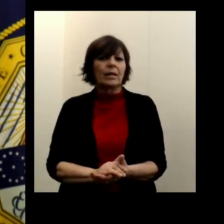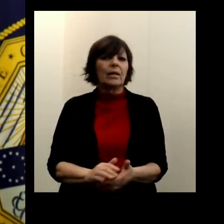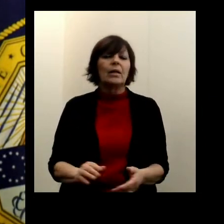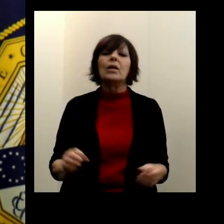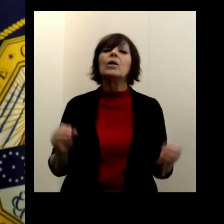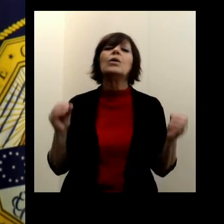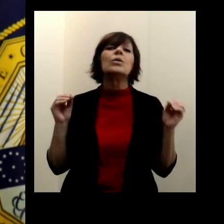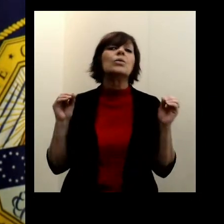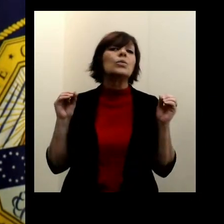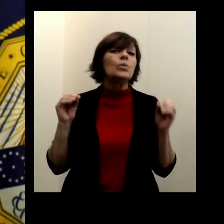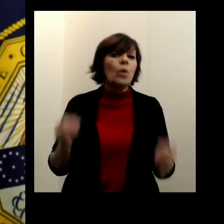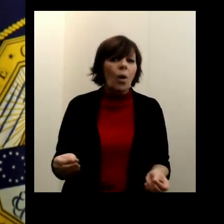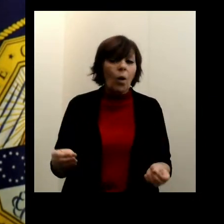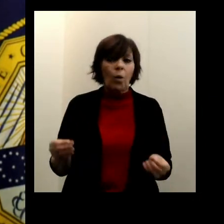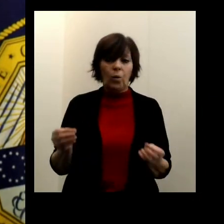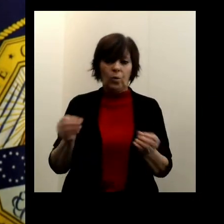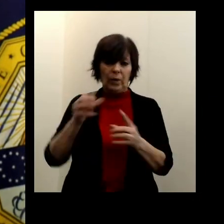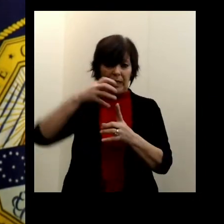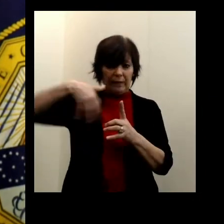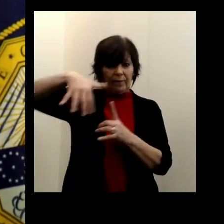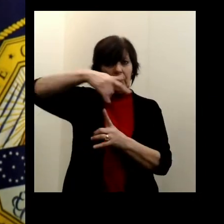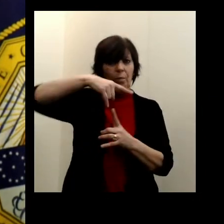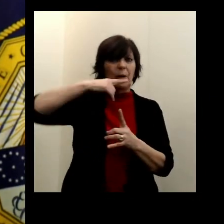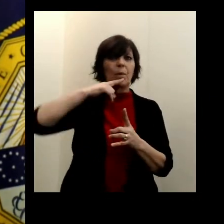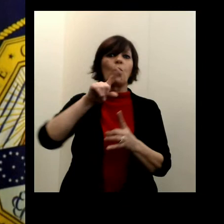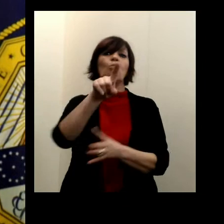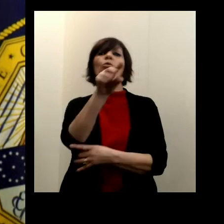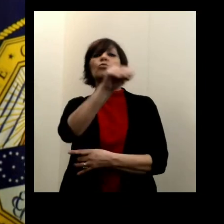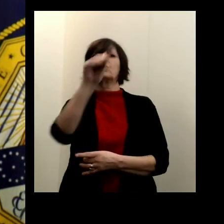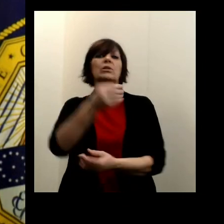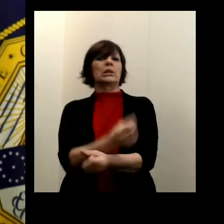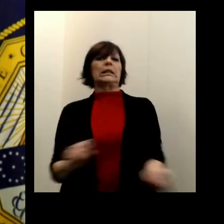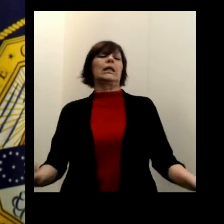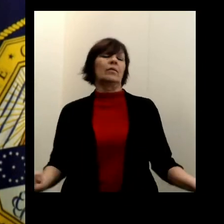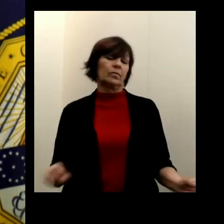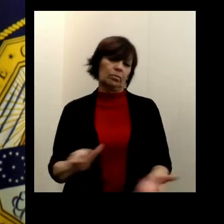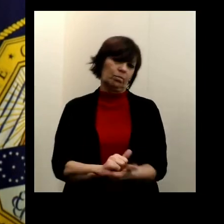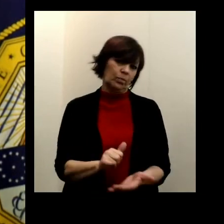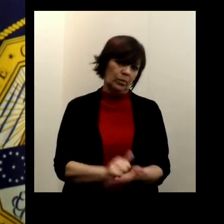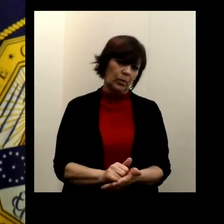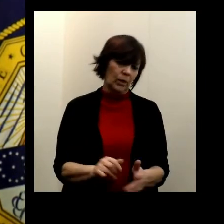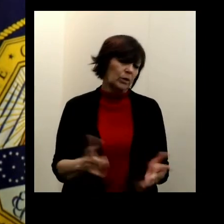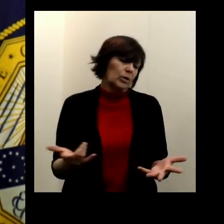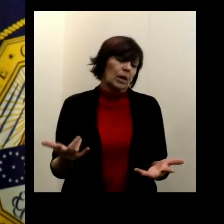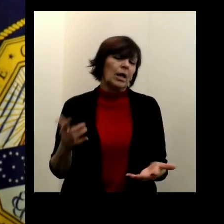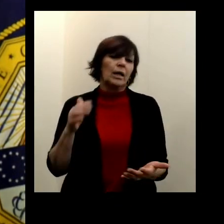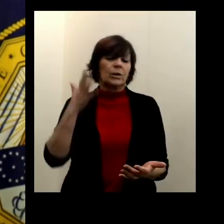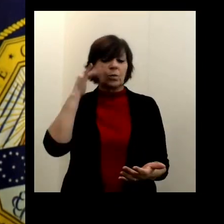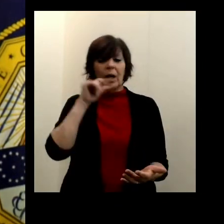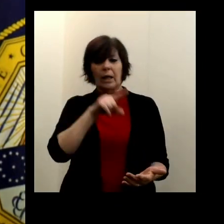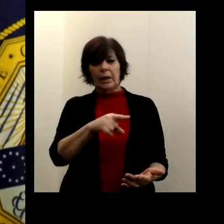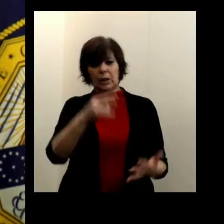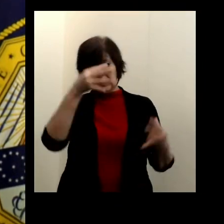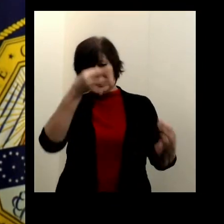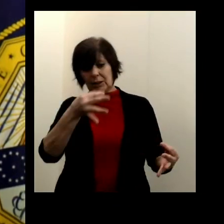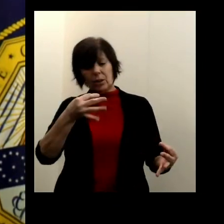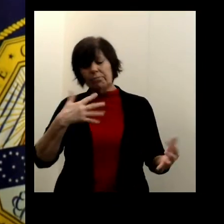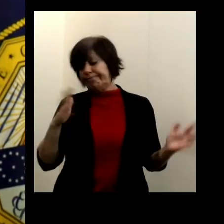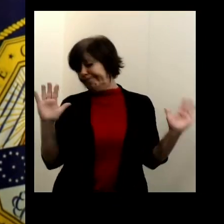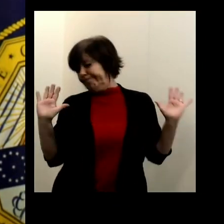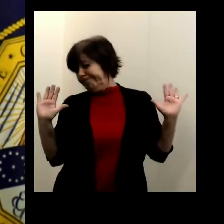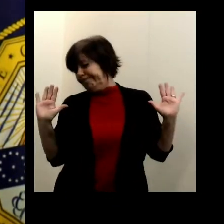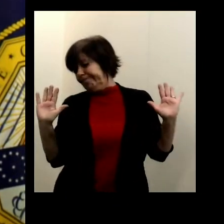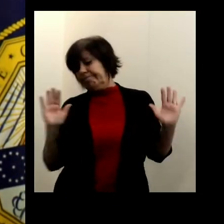No environment can be 100% safe. And so that's why I don't begrudge any of the decisions that are being made by the school